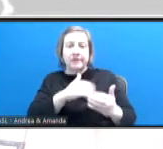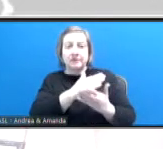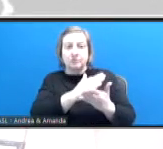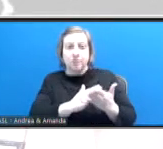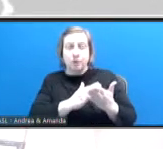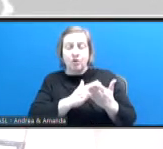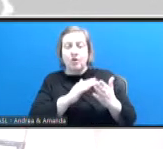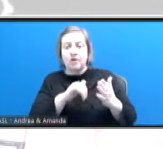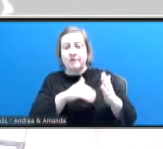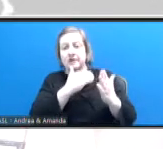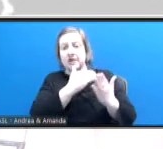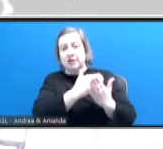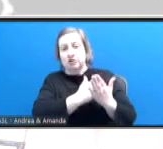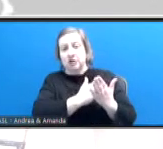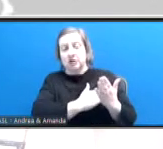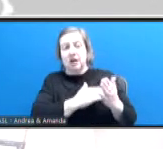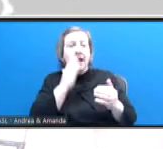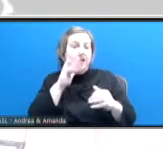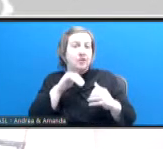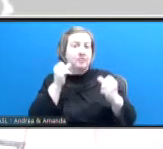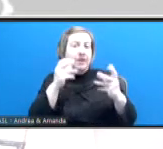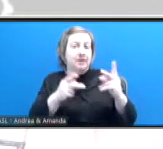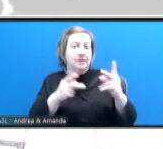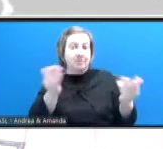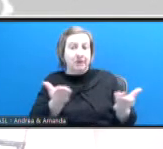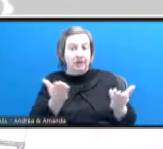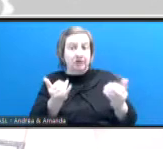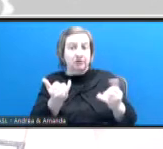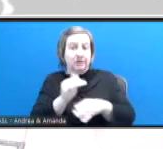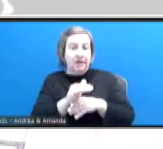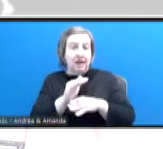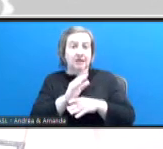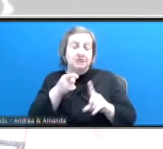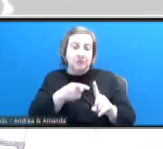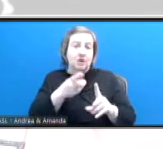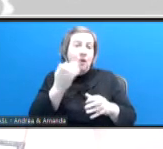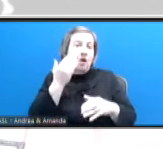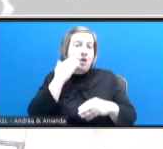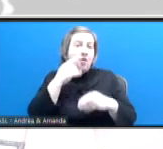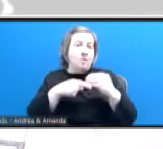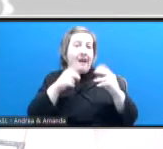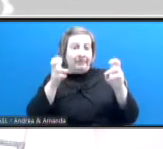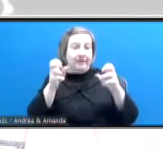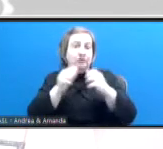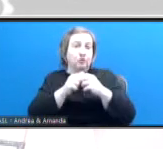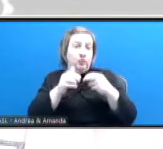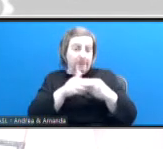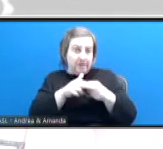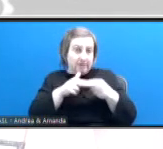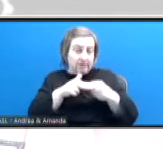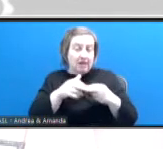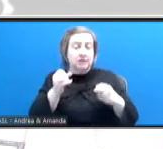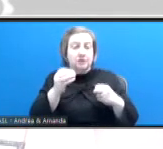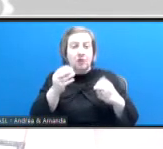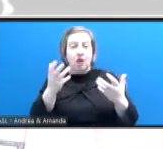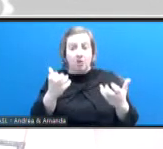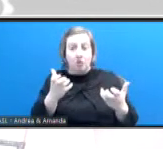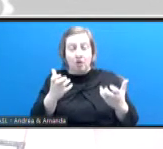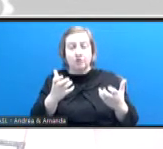people have come tonight specifically to hear about the issue with the slides. So I did want